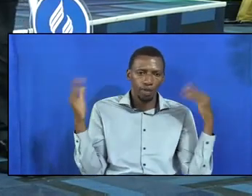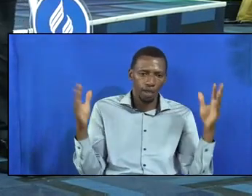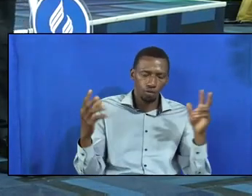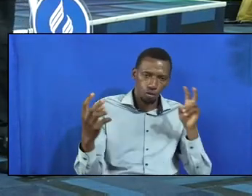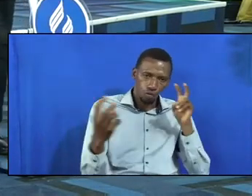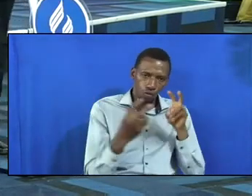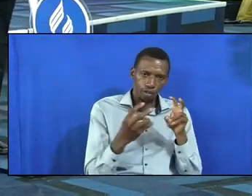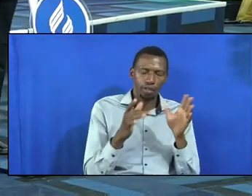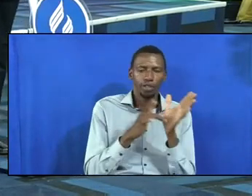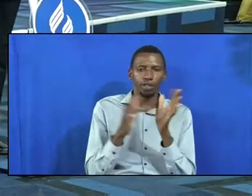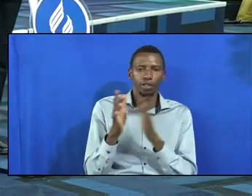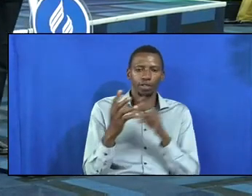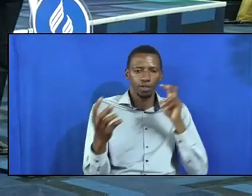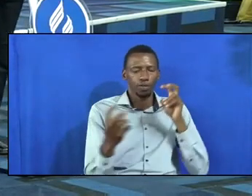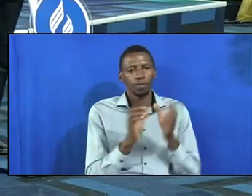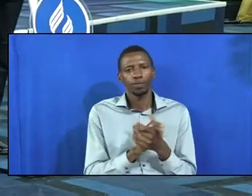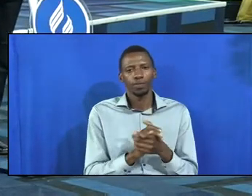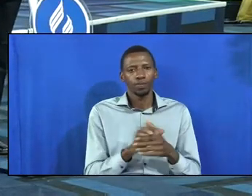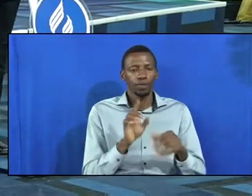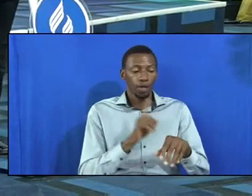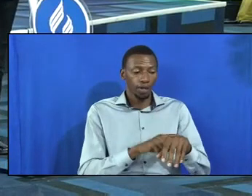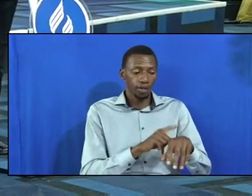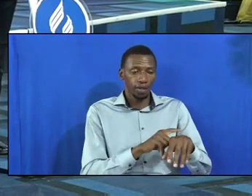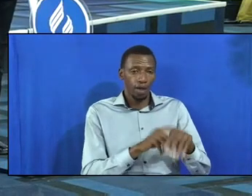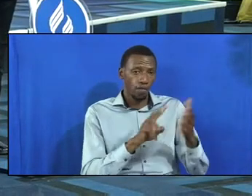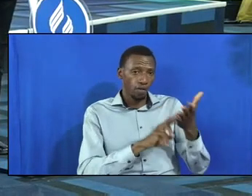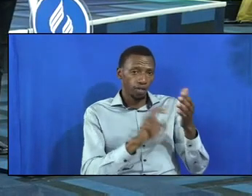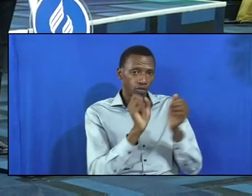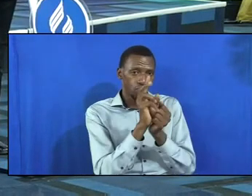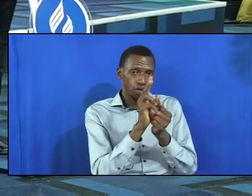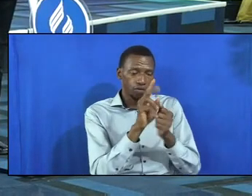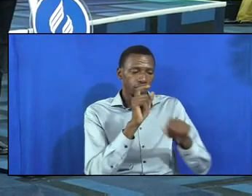angel left him, verse 12 now.